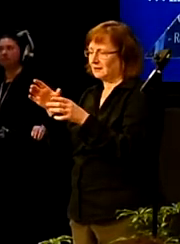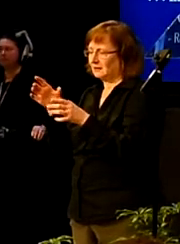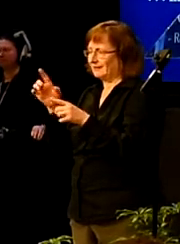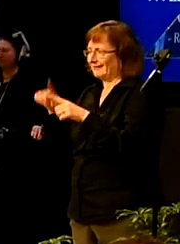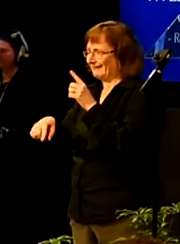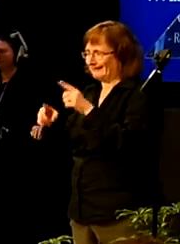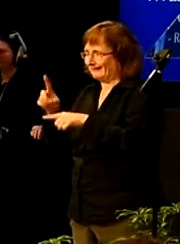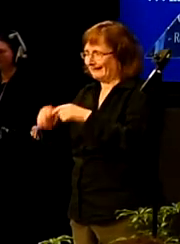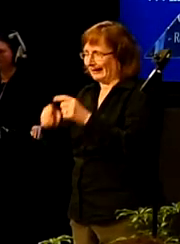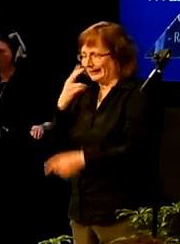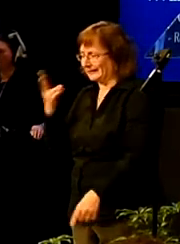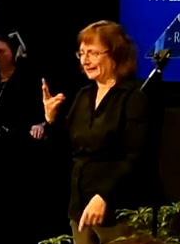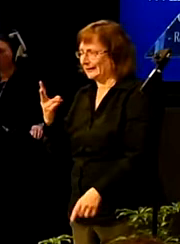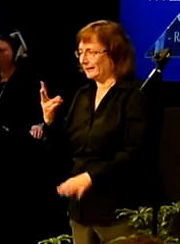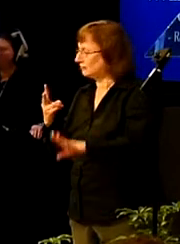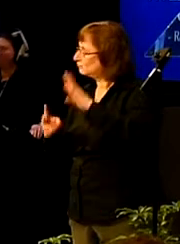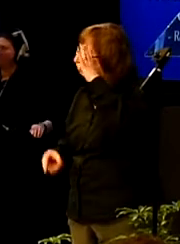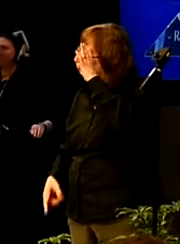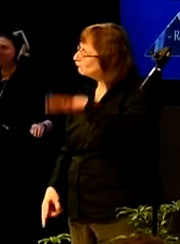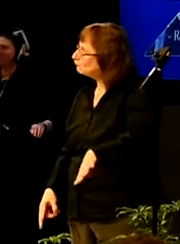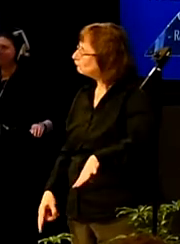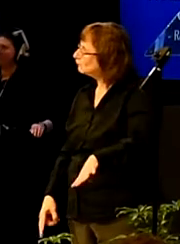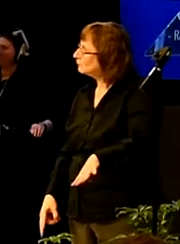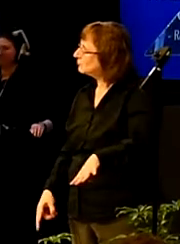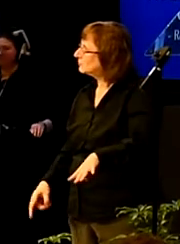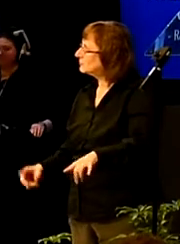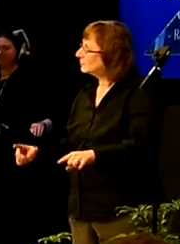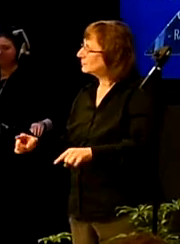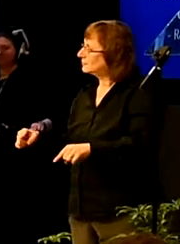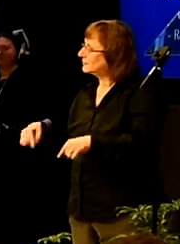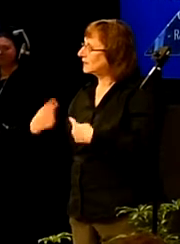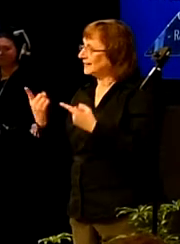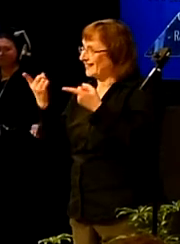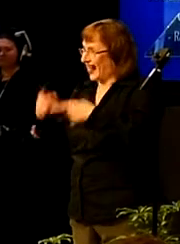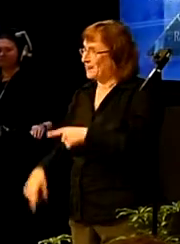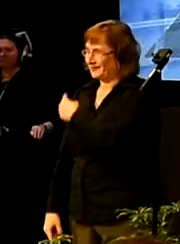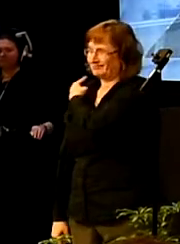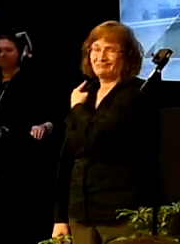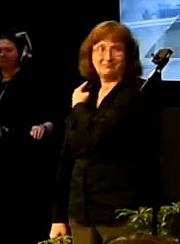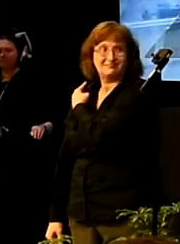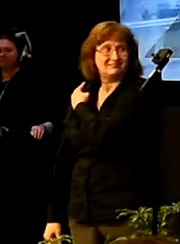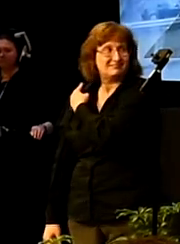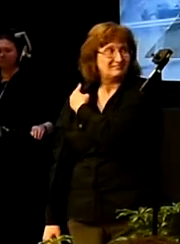sight tends to stay out of mind. Until that is, this happens.